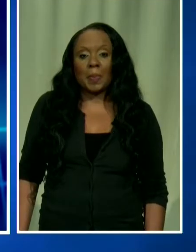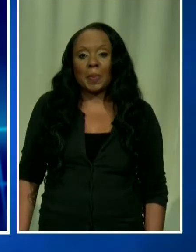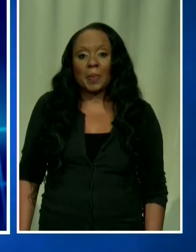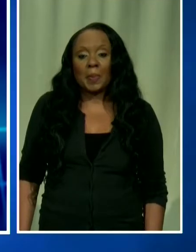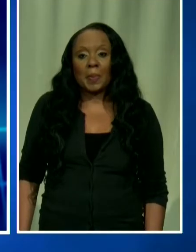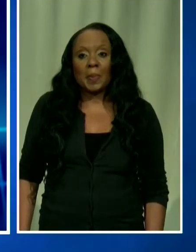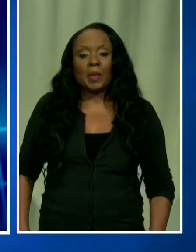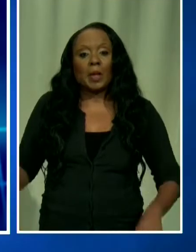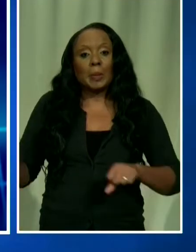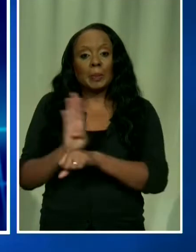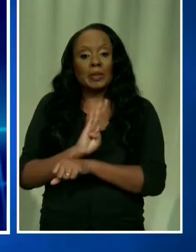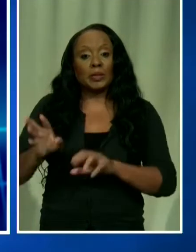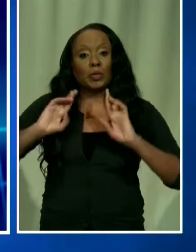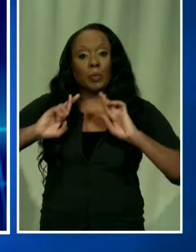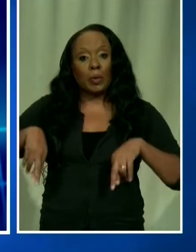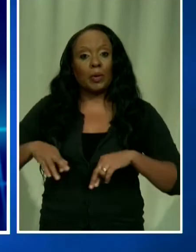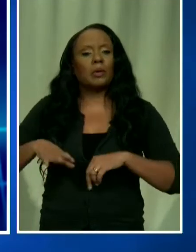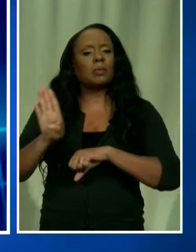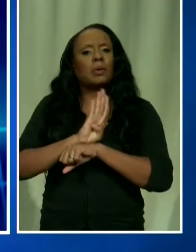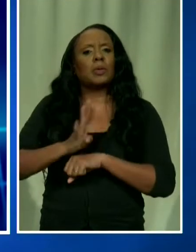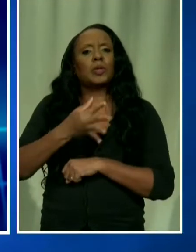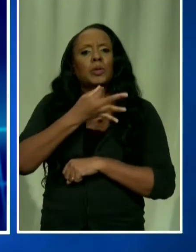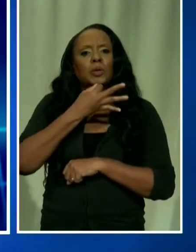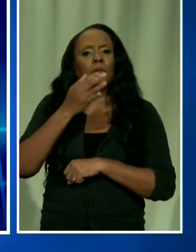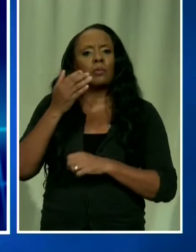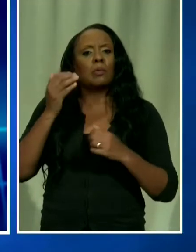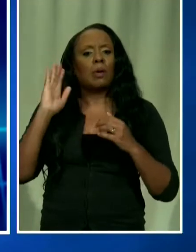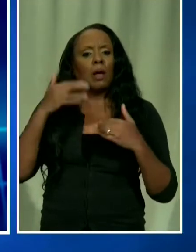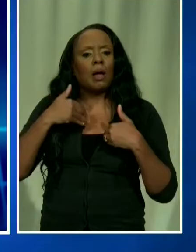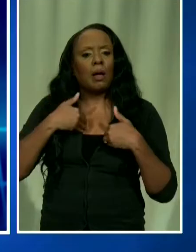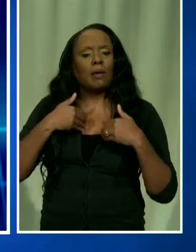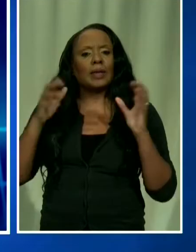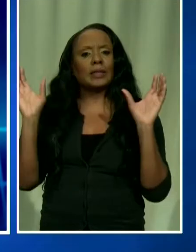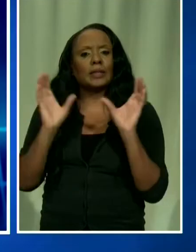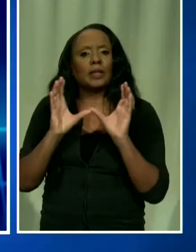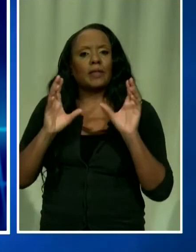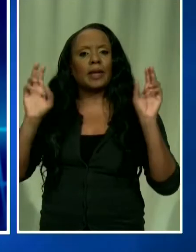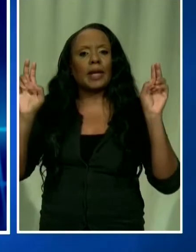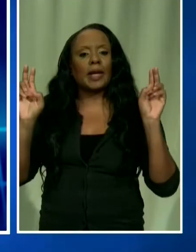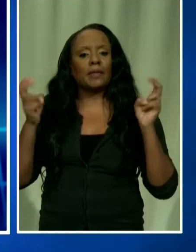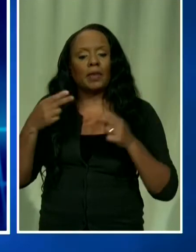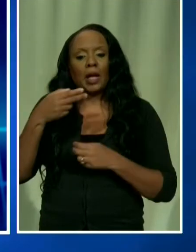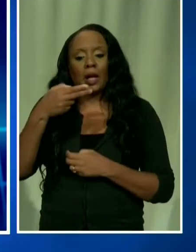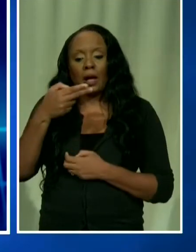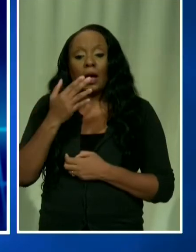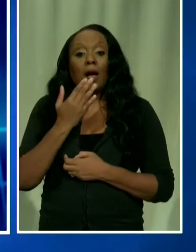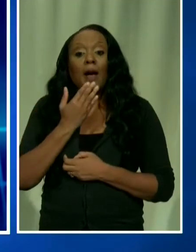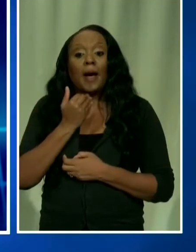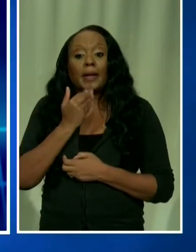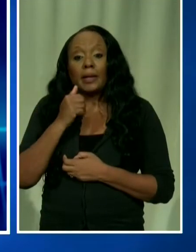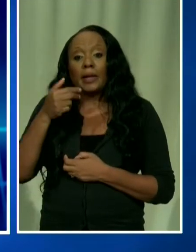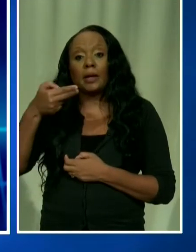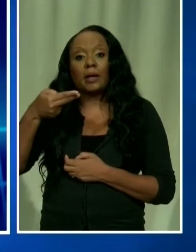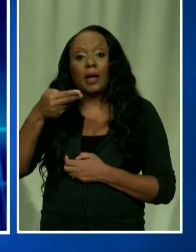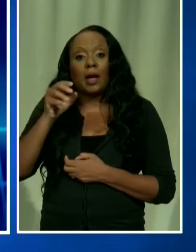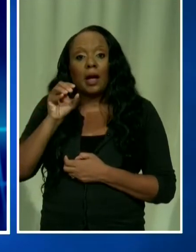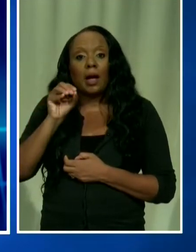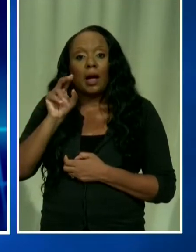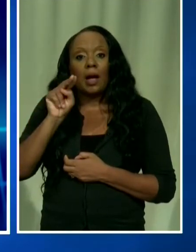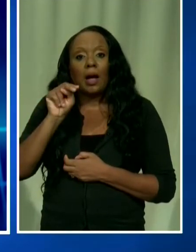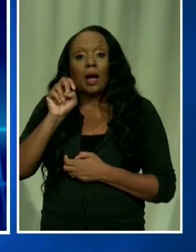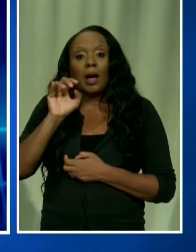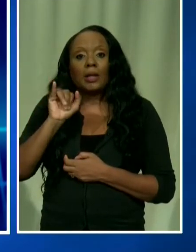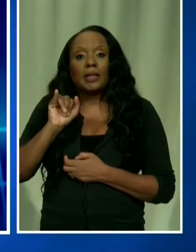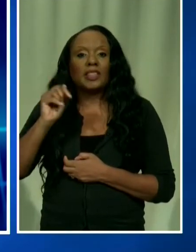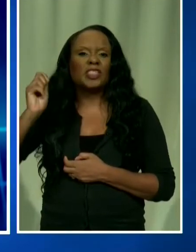In tonight's business, Barbados will soon have a certified honey judge. He's beekeeper with the National Conservation Commission, David